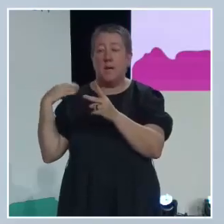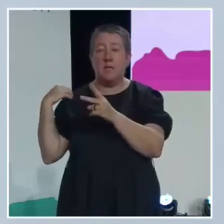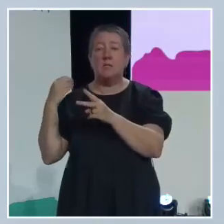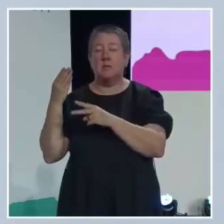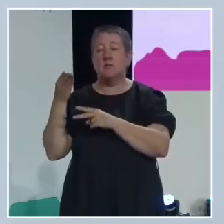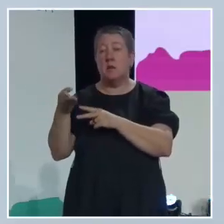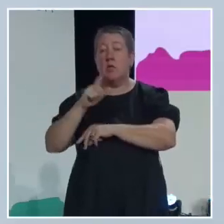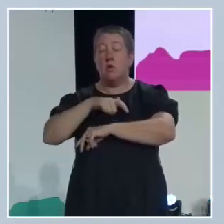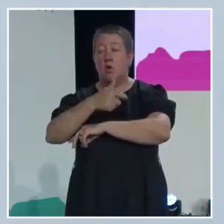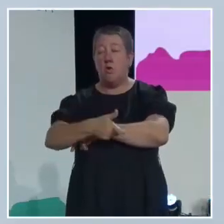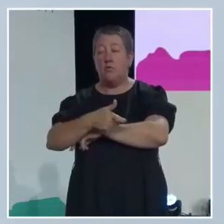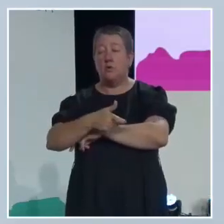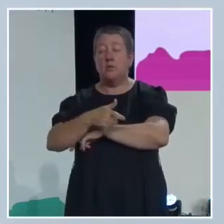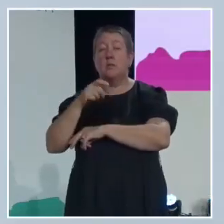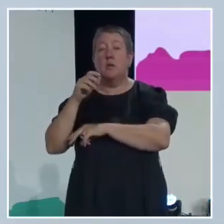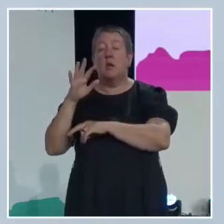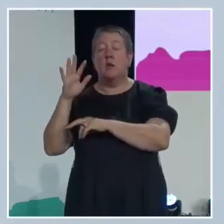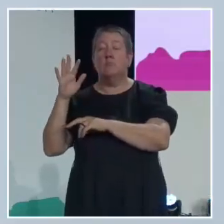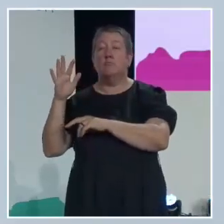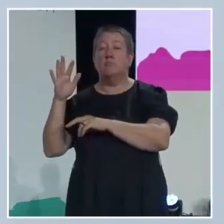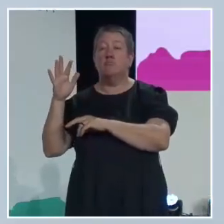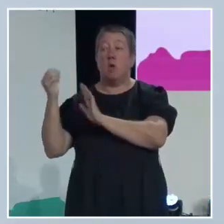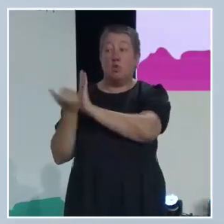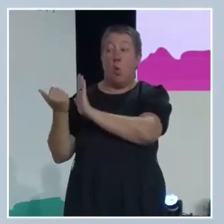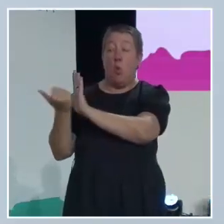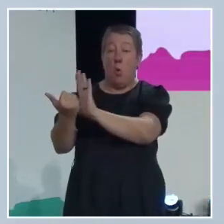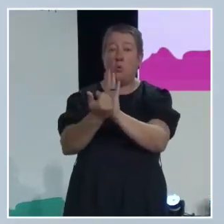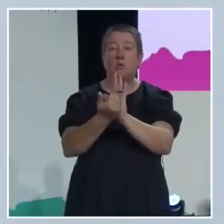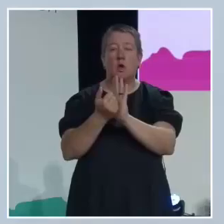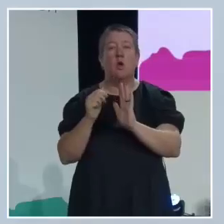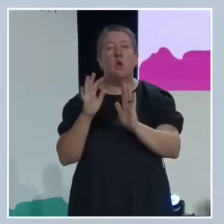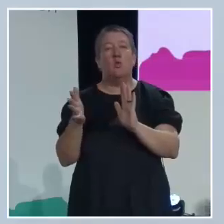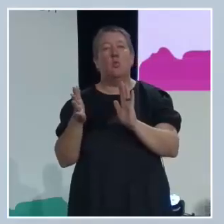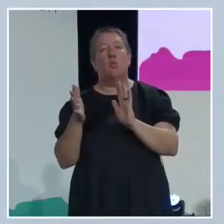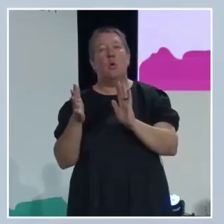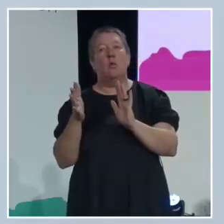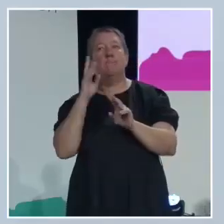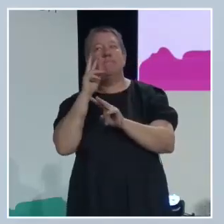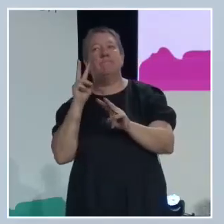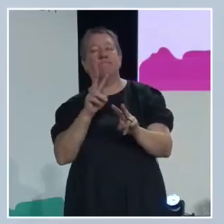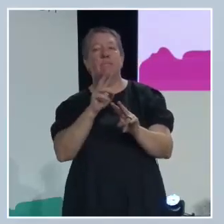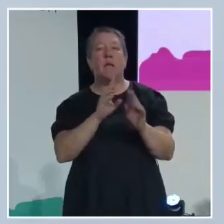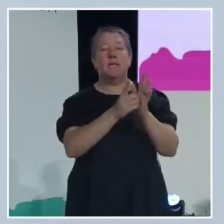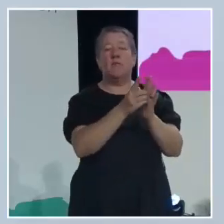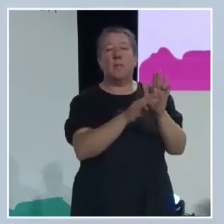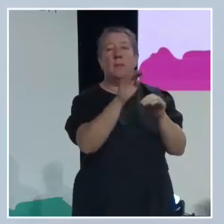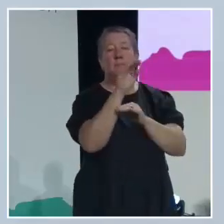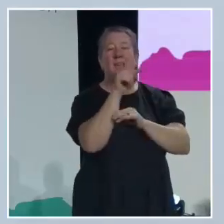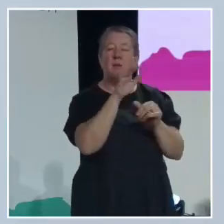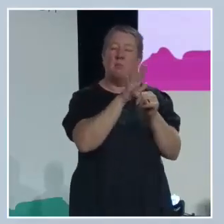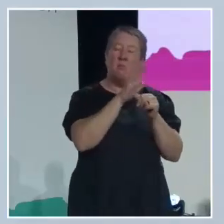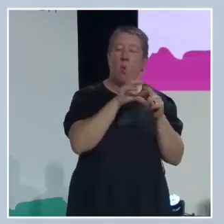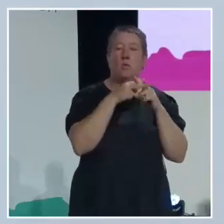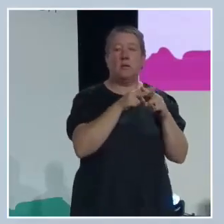conference will certainly recommend very leveraging development banks as a critical instrument for